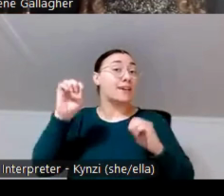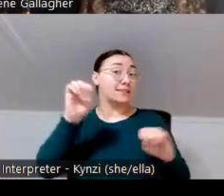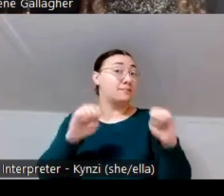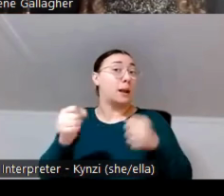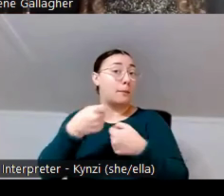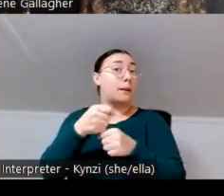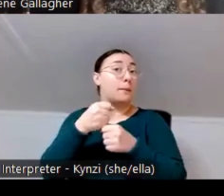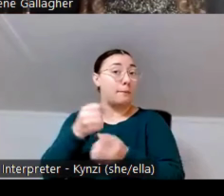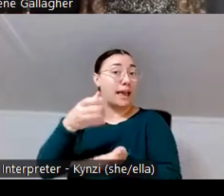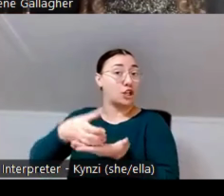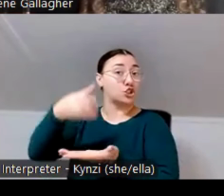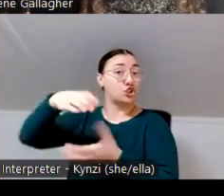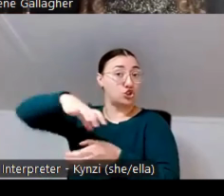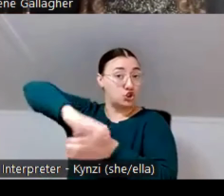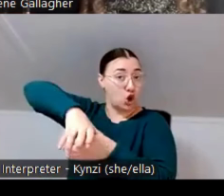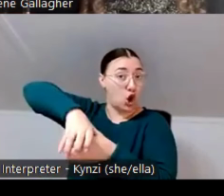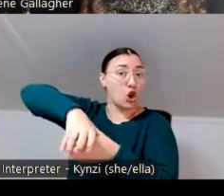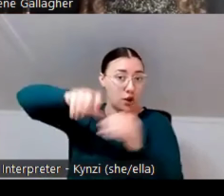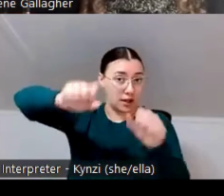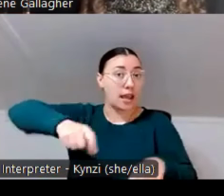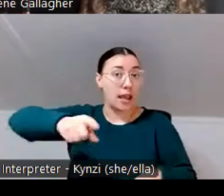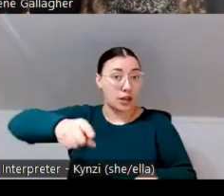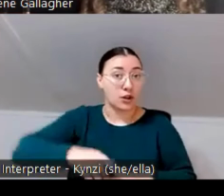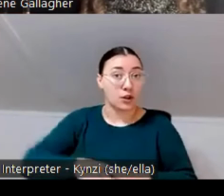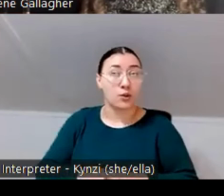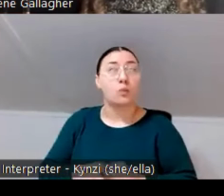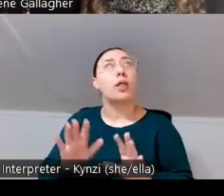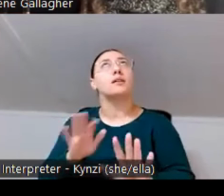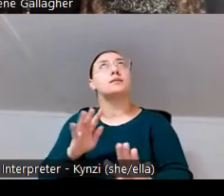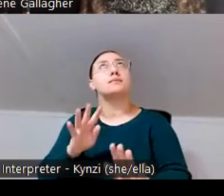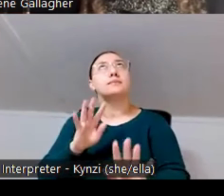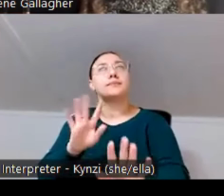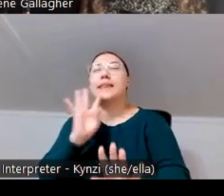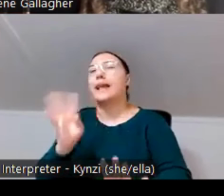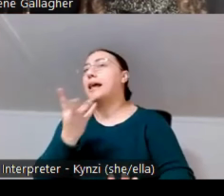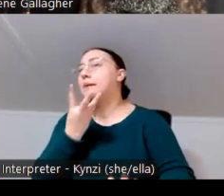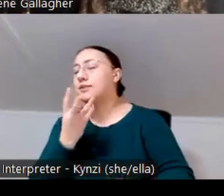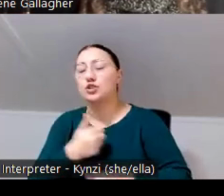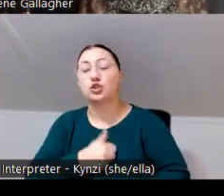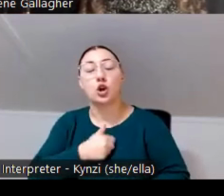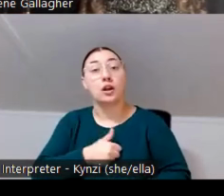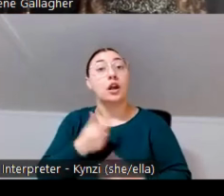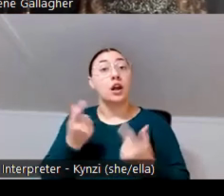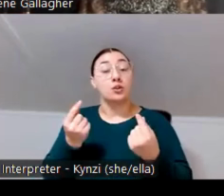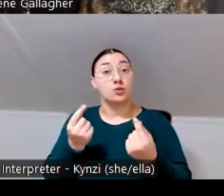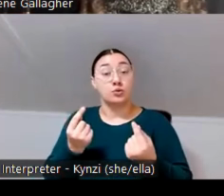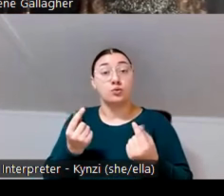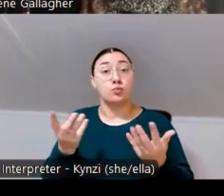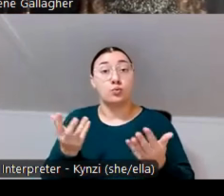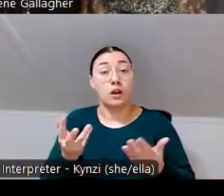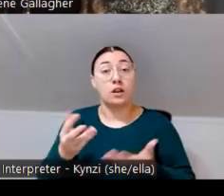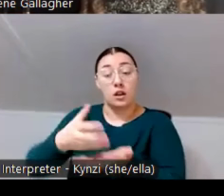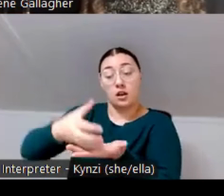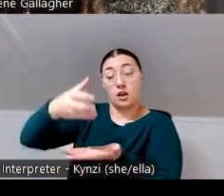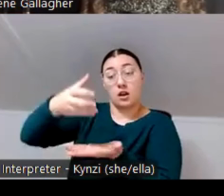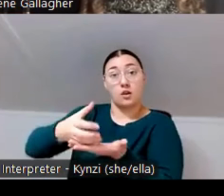about, um, you can, sorry, excuse me, you can fill a jar with 1/3 full of hot